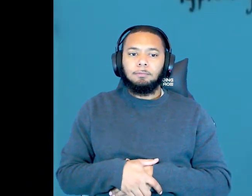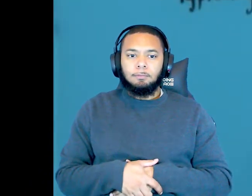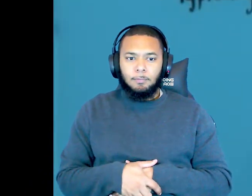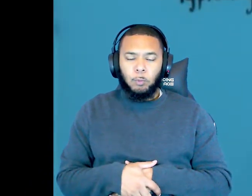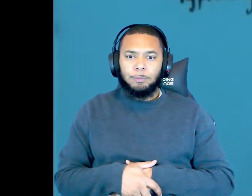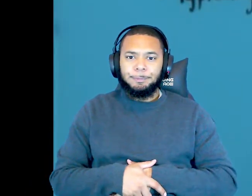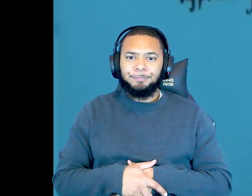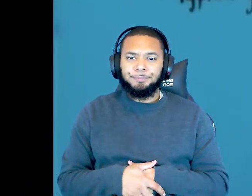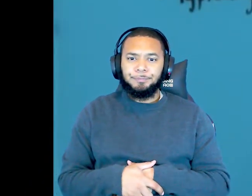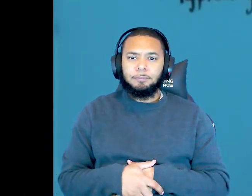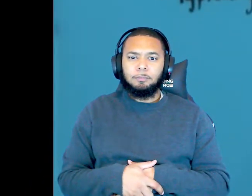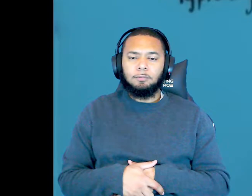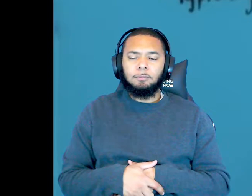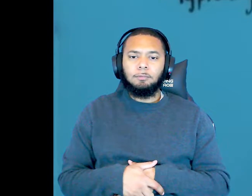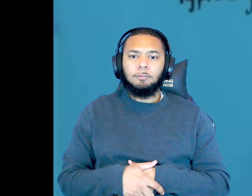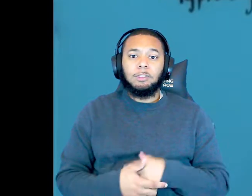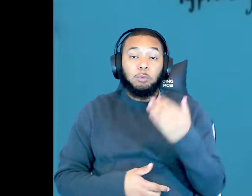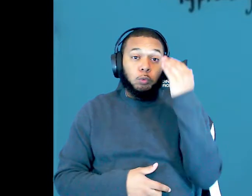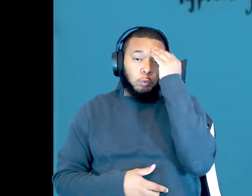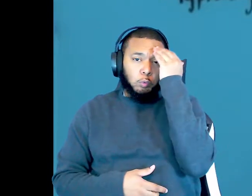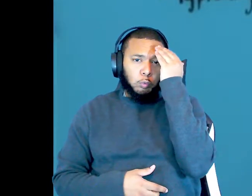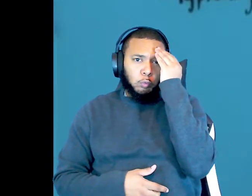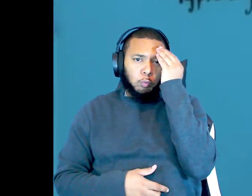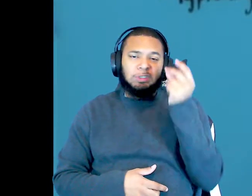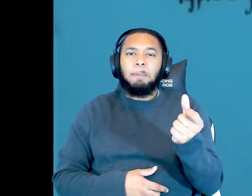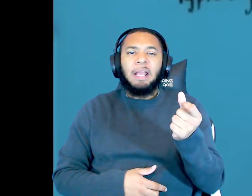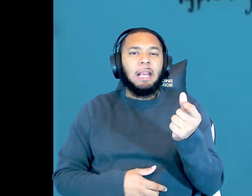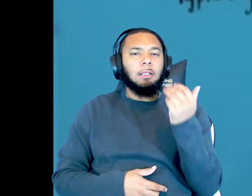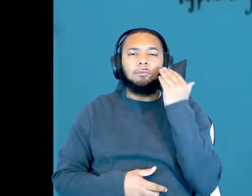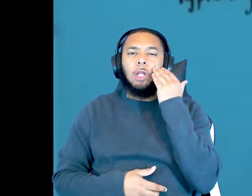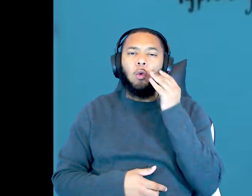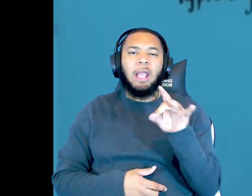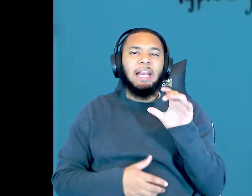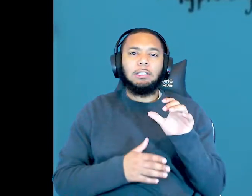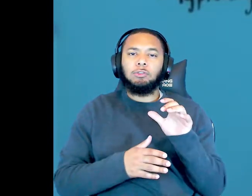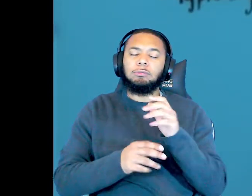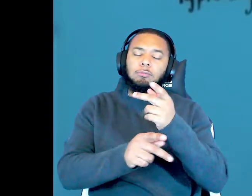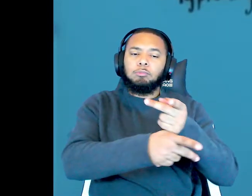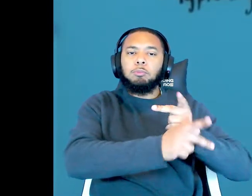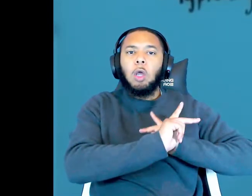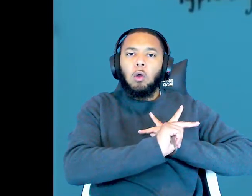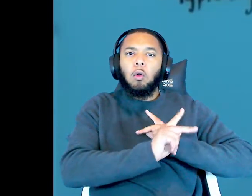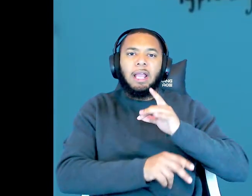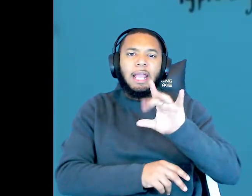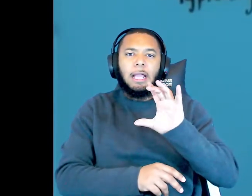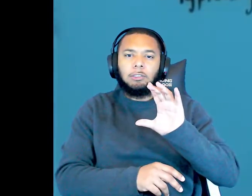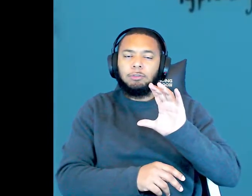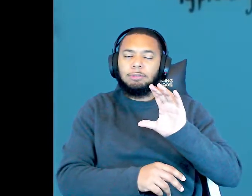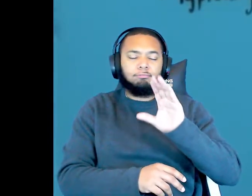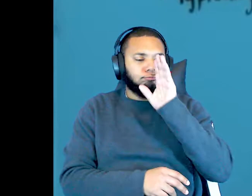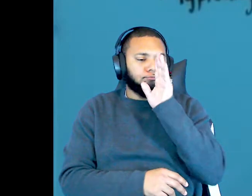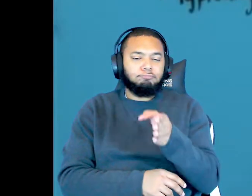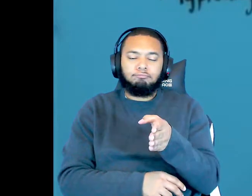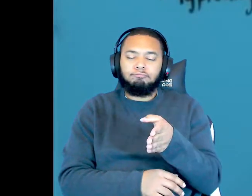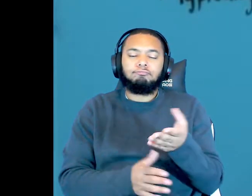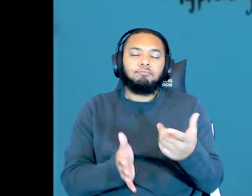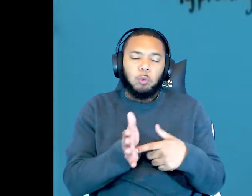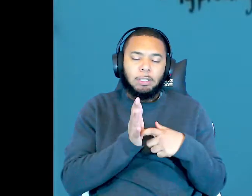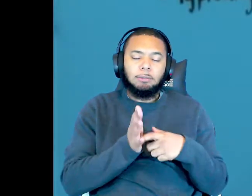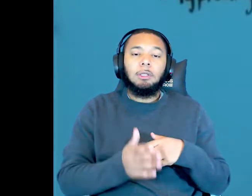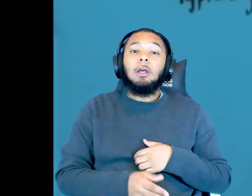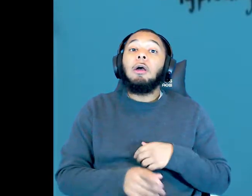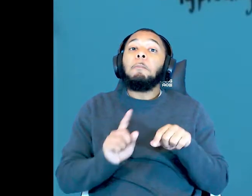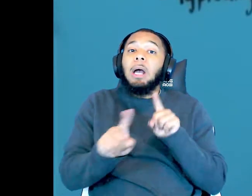So we know we're going to owe $800. All right, we borrowed $800. We're going to have to pay $800 back. But we're also going to owe